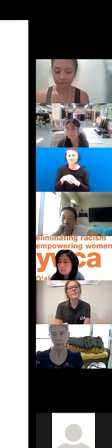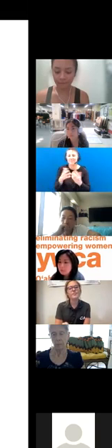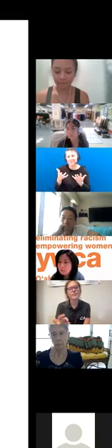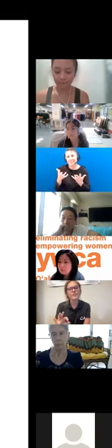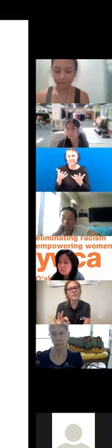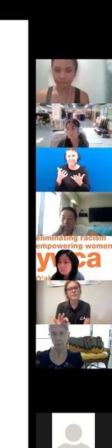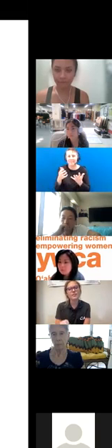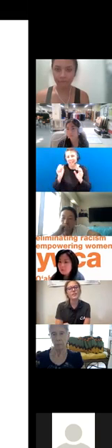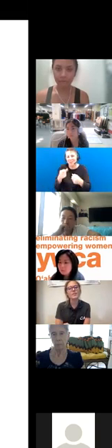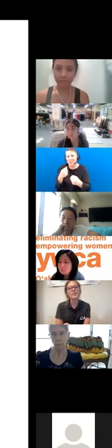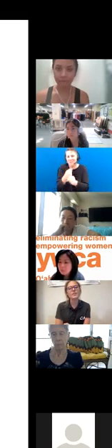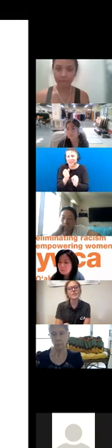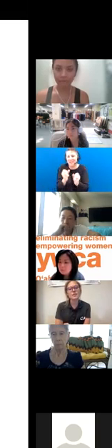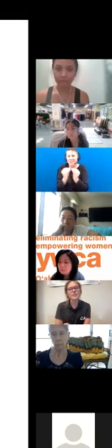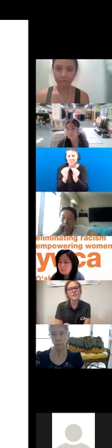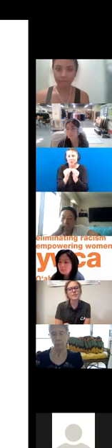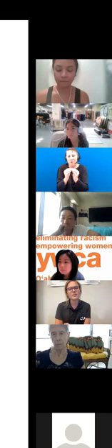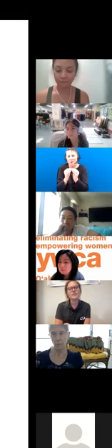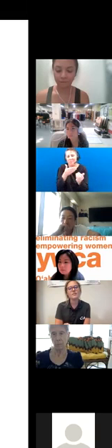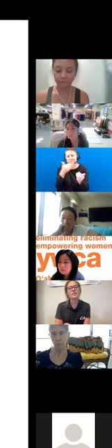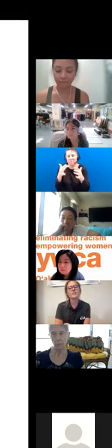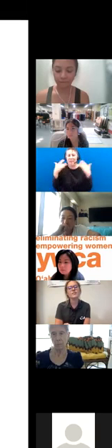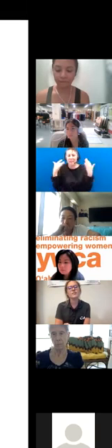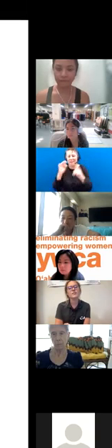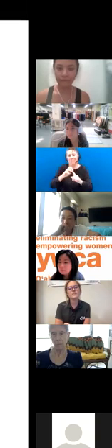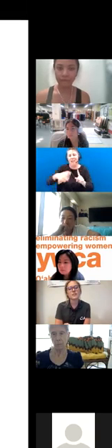that could make it a conducive environment.